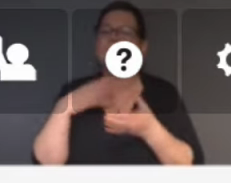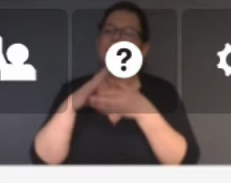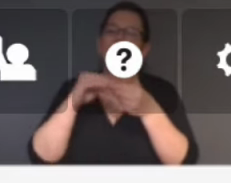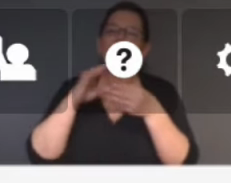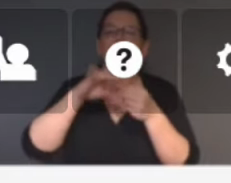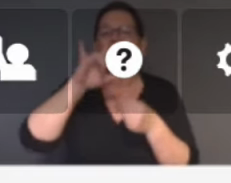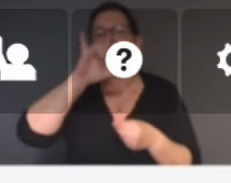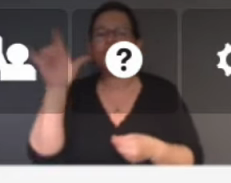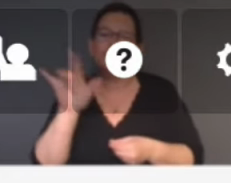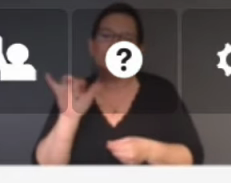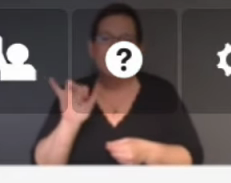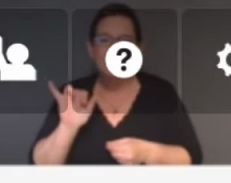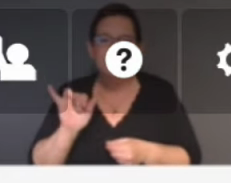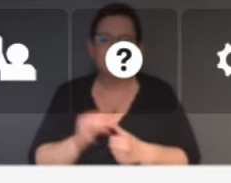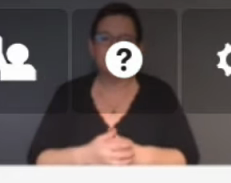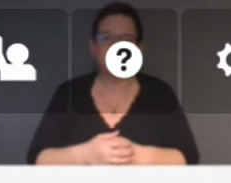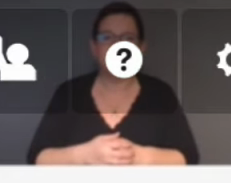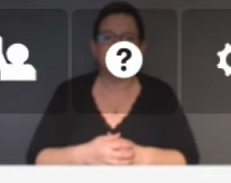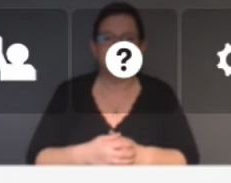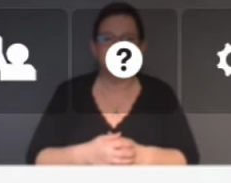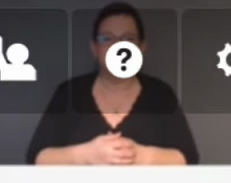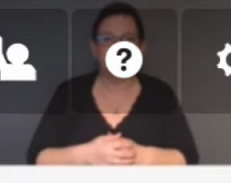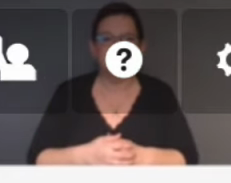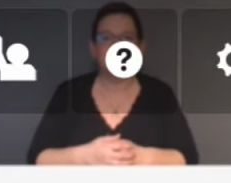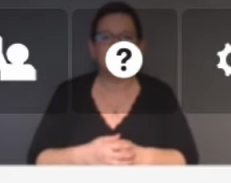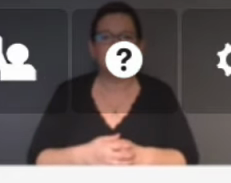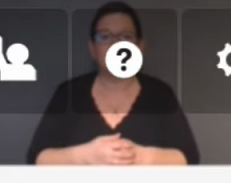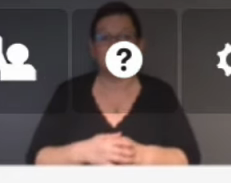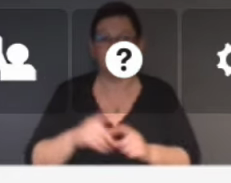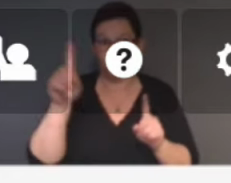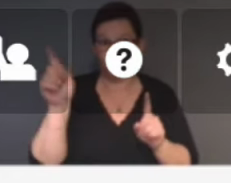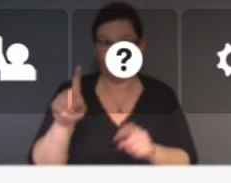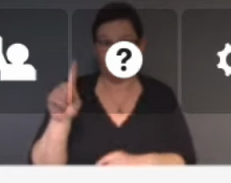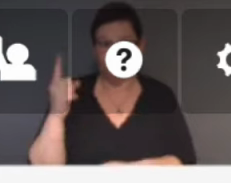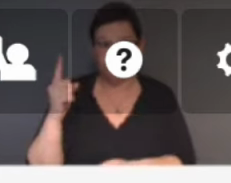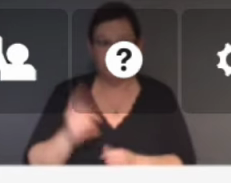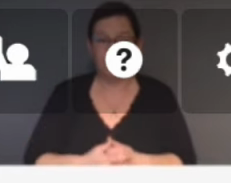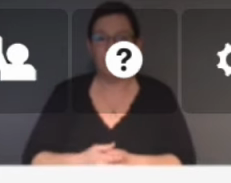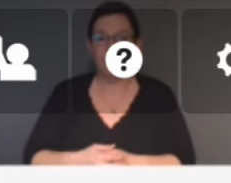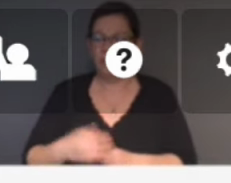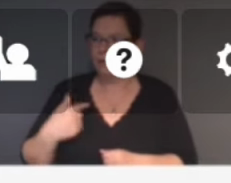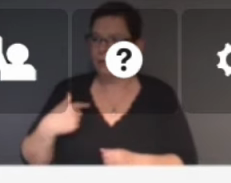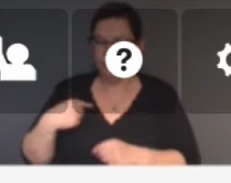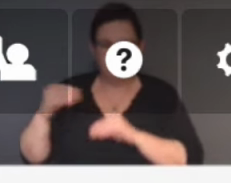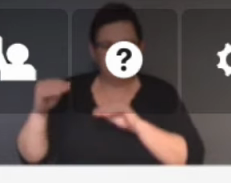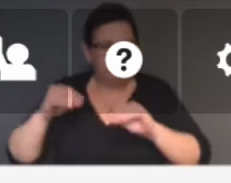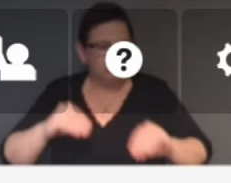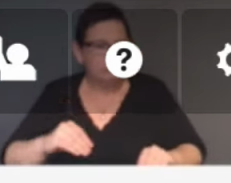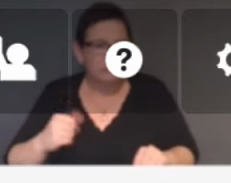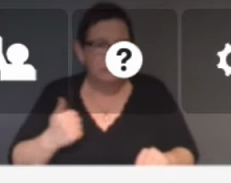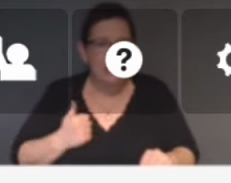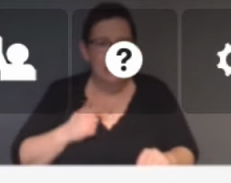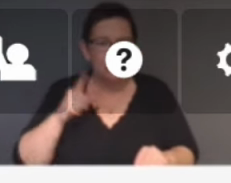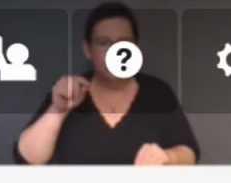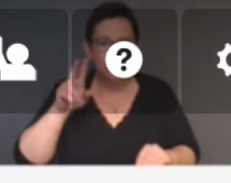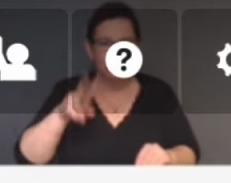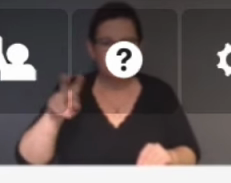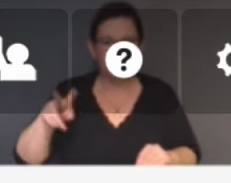Question 1. I came to Canada in August 2022 and started working in February